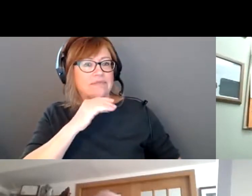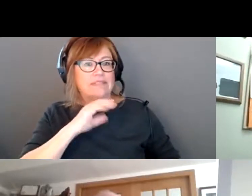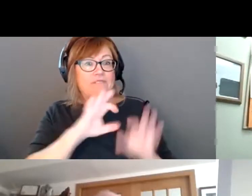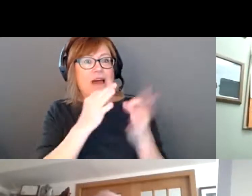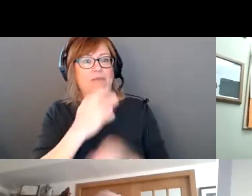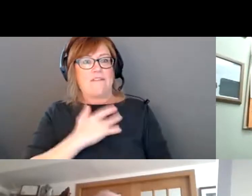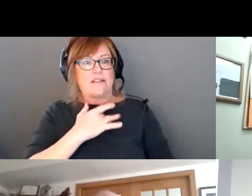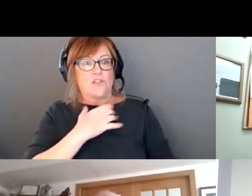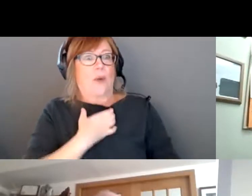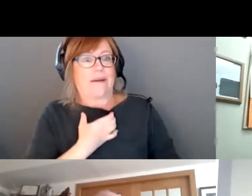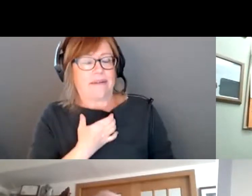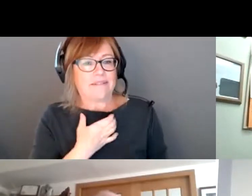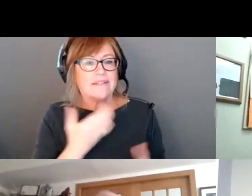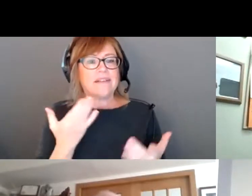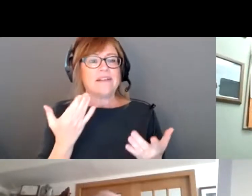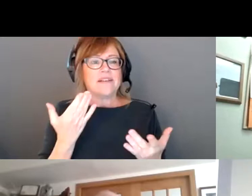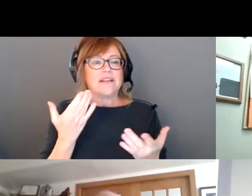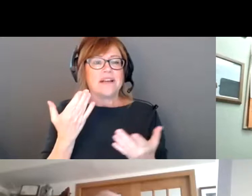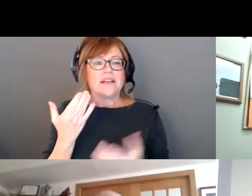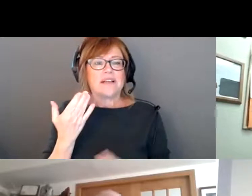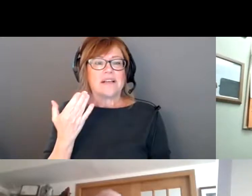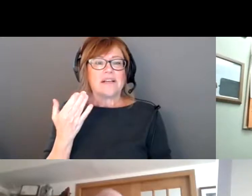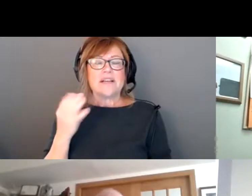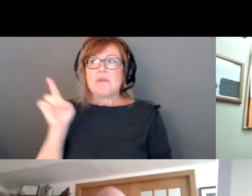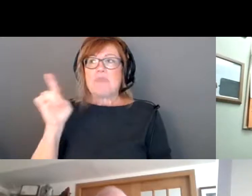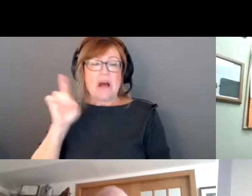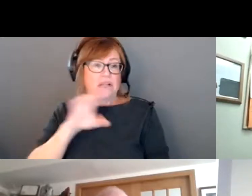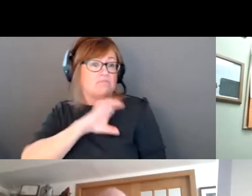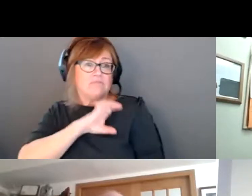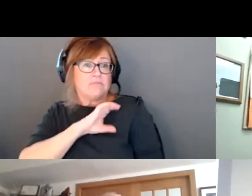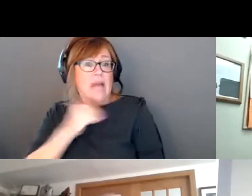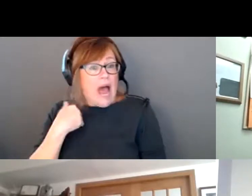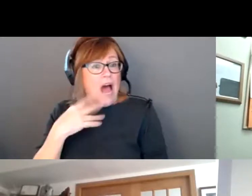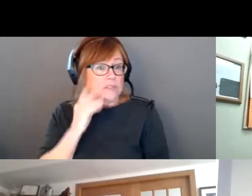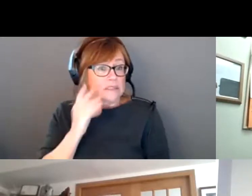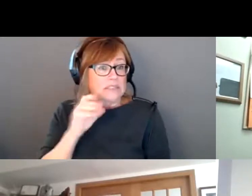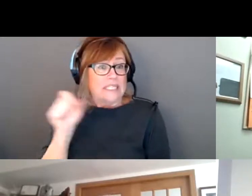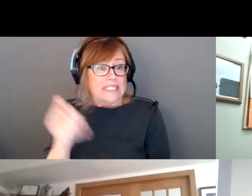expertise that the law enforcement officers may bring to the situation.